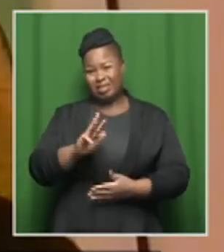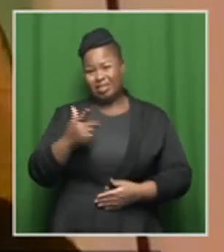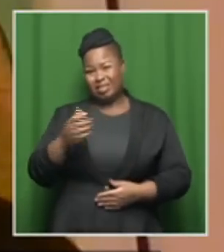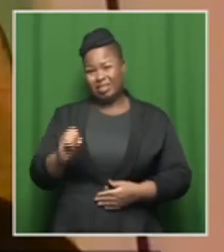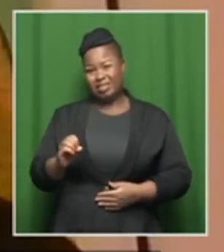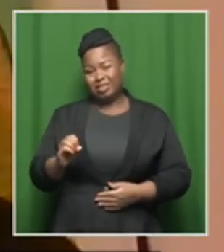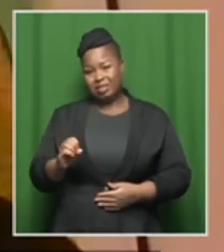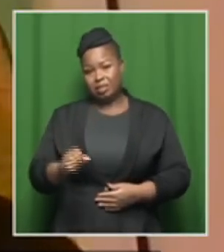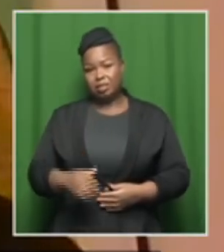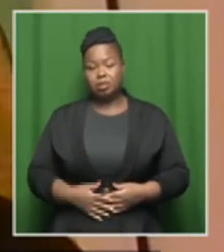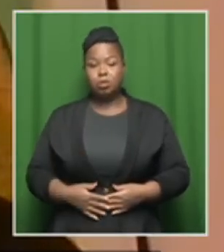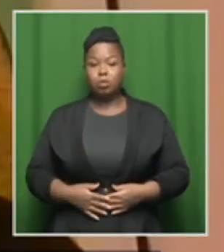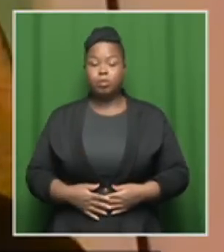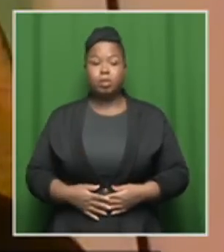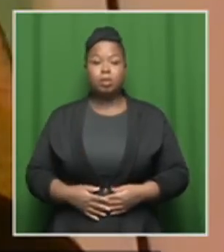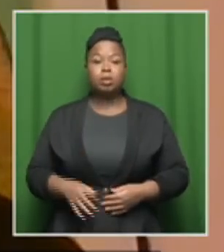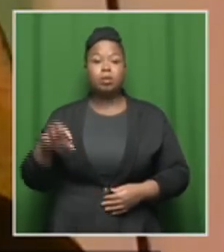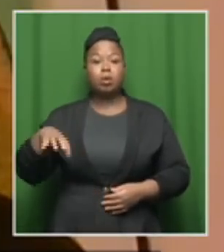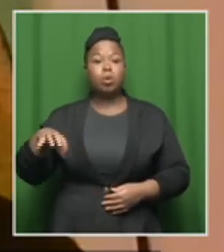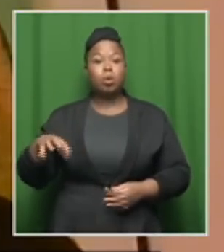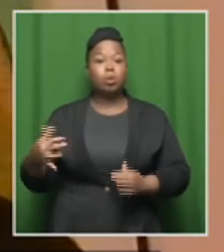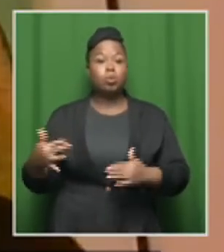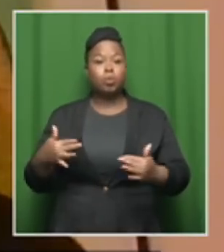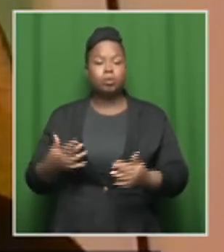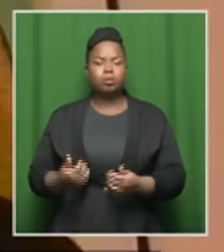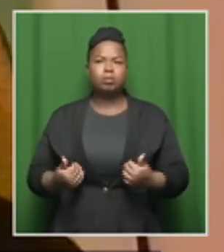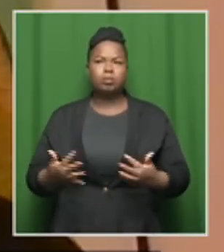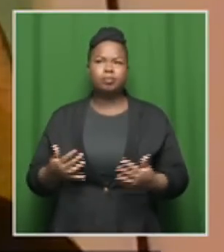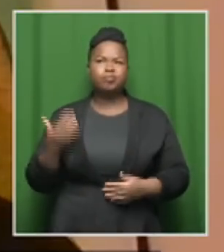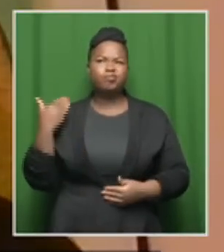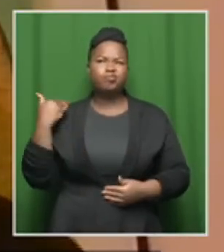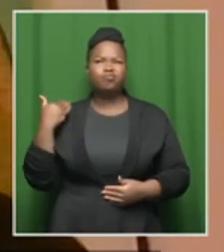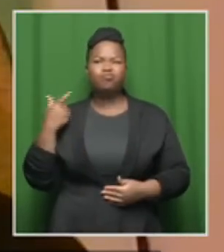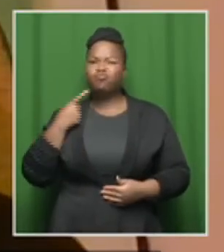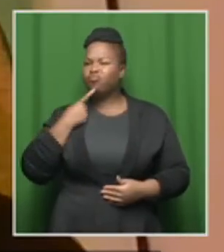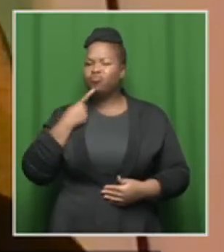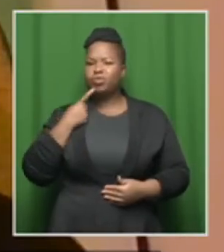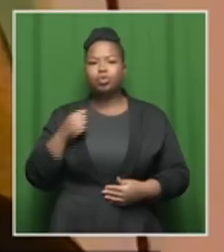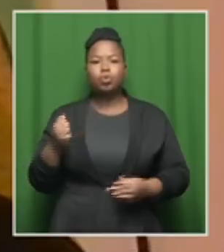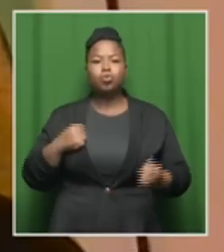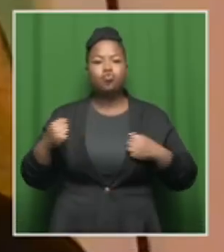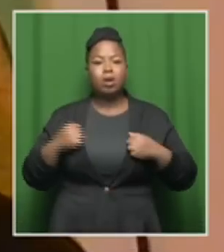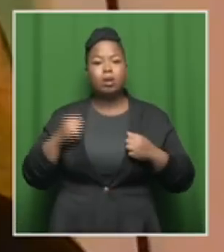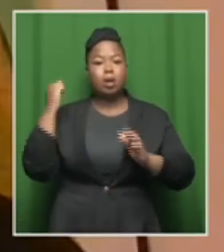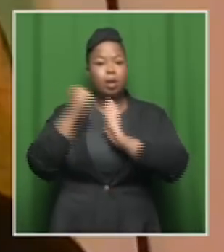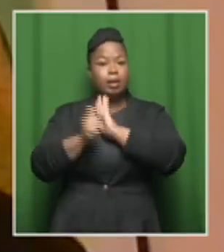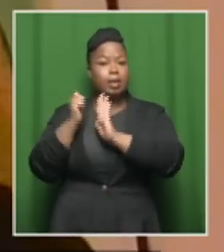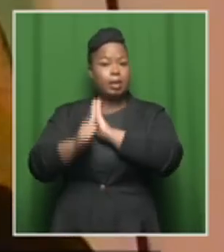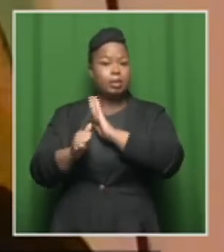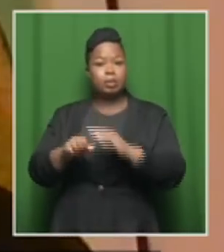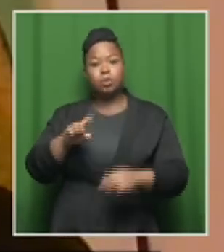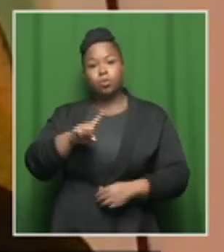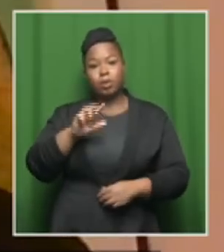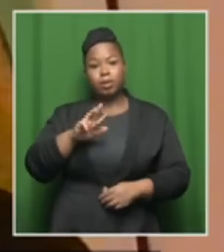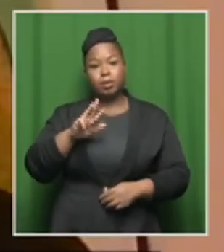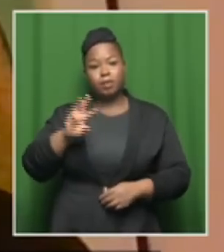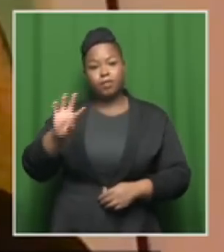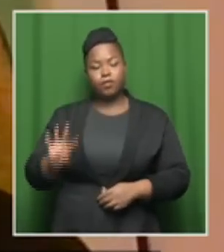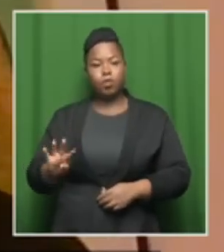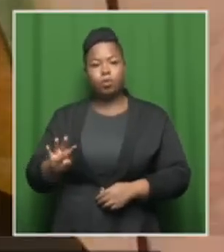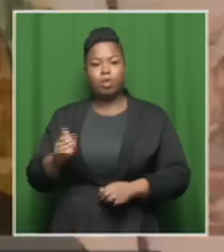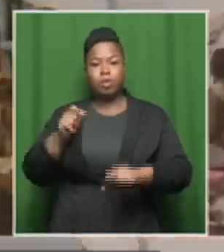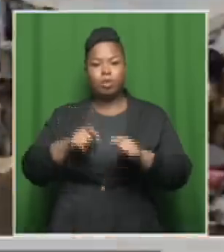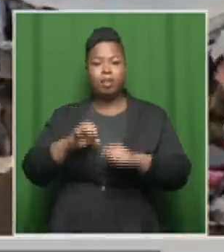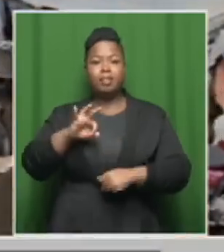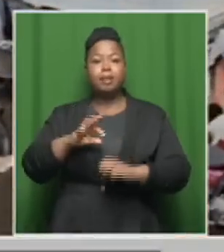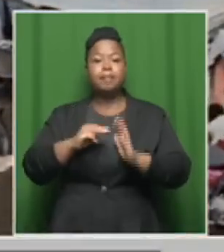first Congolese war. But let's say that starts around the Rwanda genocide in 1994, and the influx of 3 million people